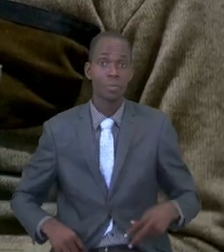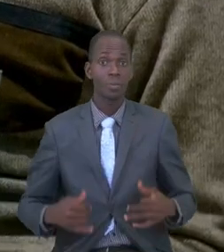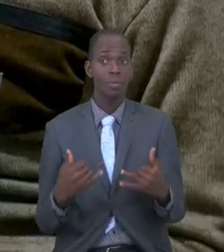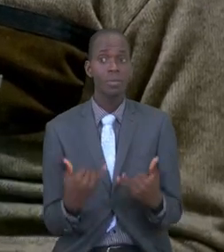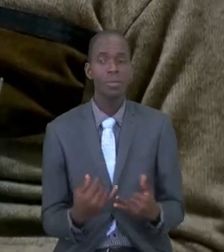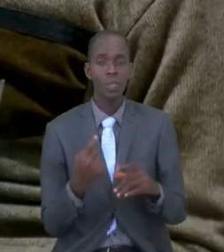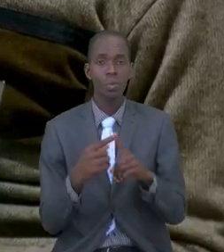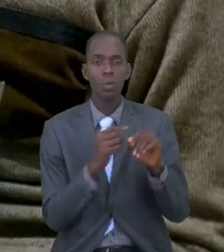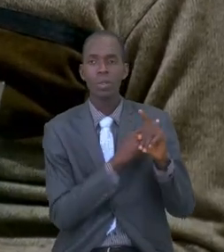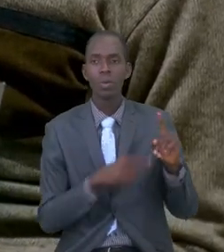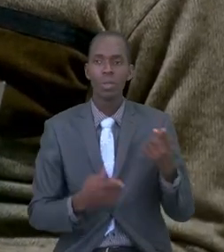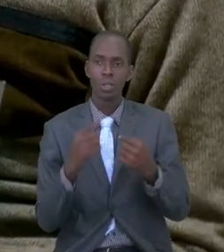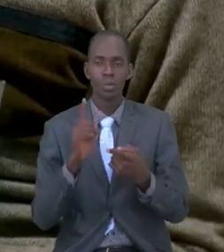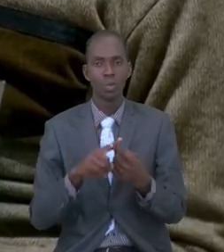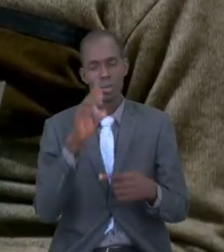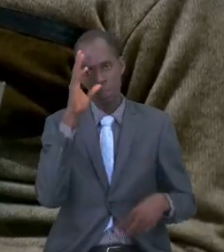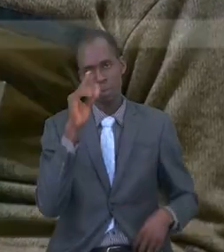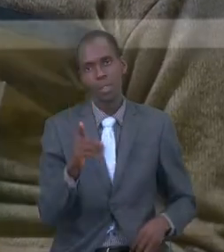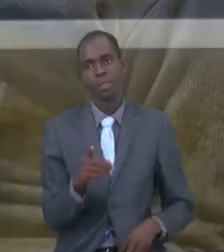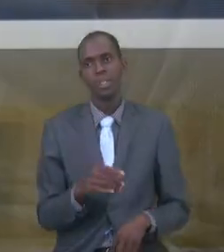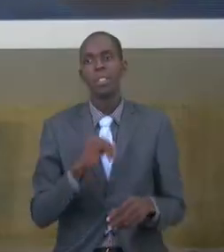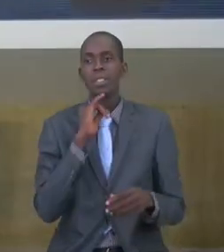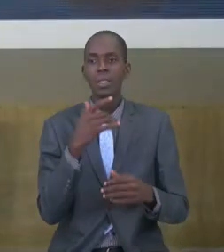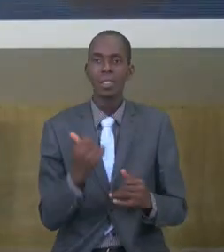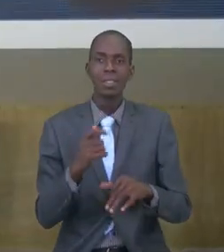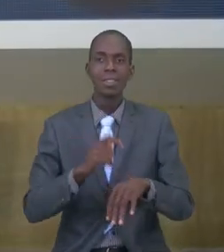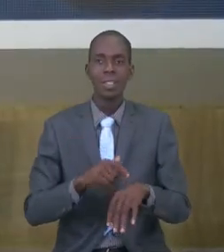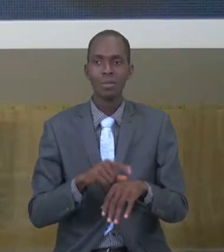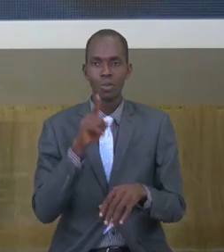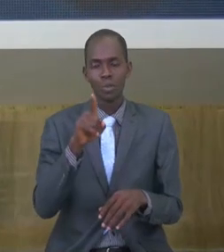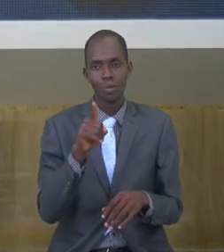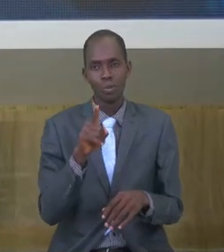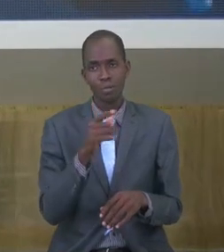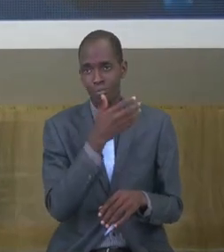Lord came to him. It's about time we forgot